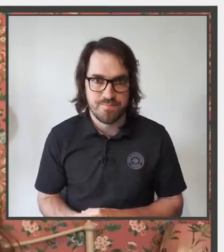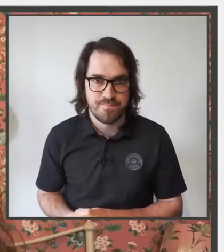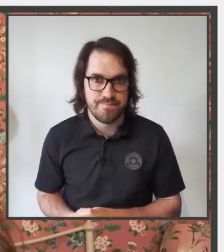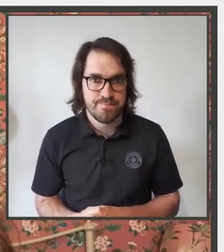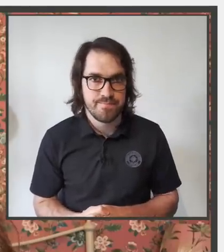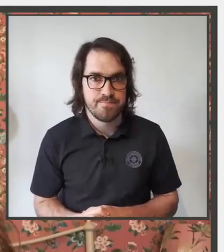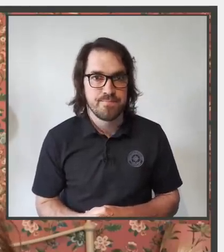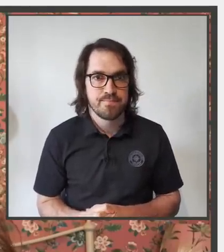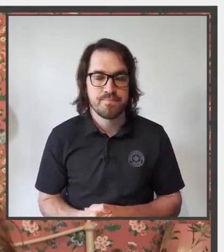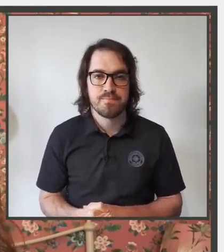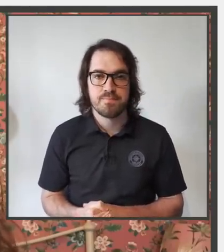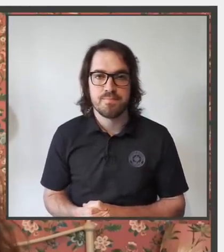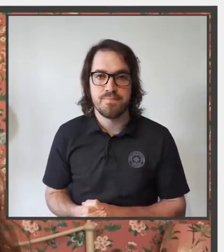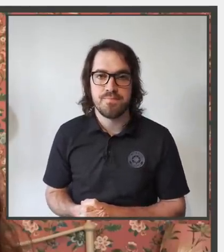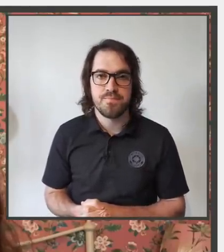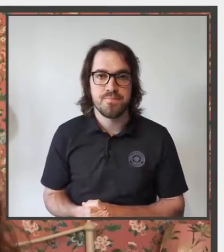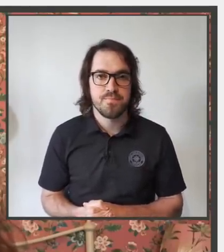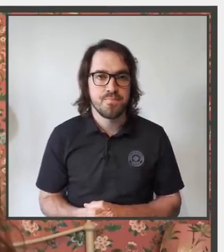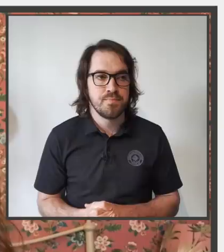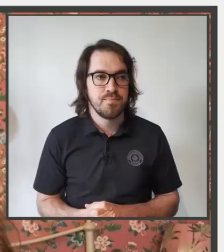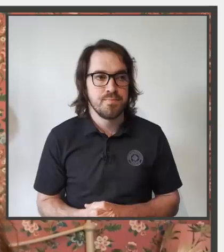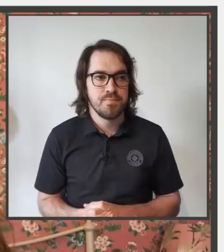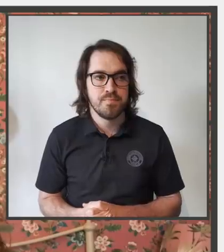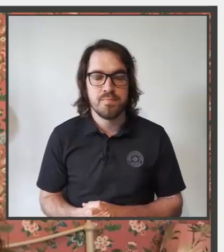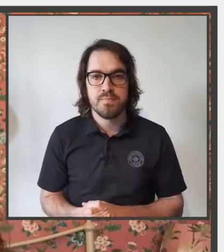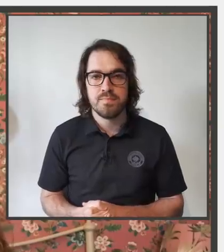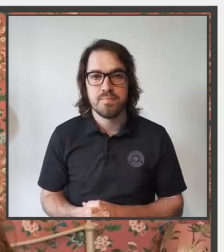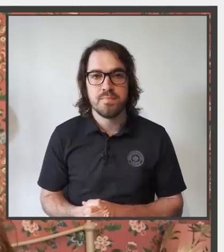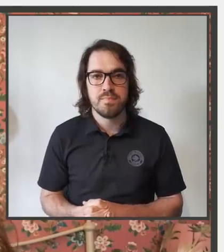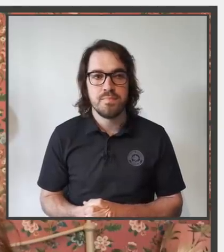us more. Yes, stricken. It's an adjective. It is spelt